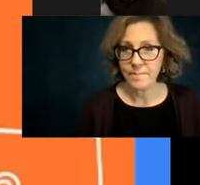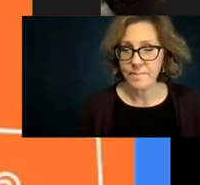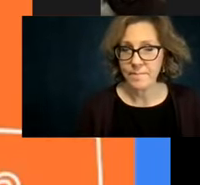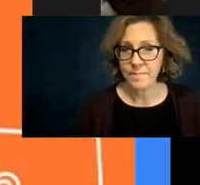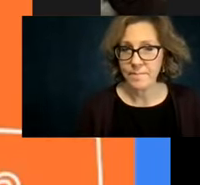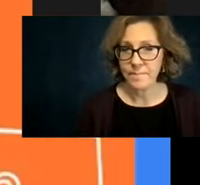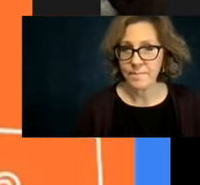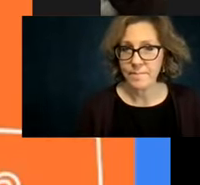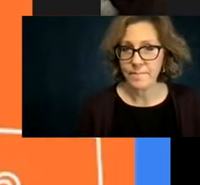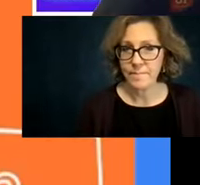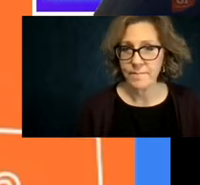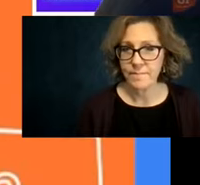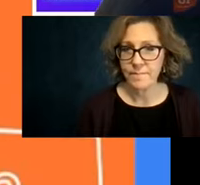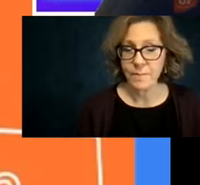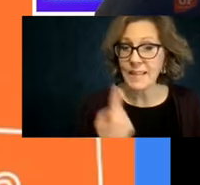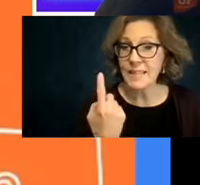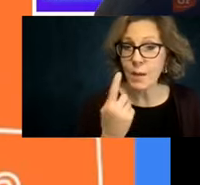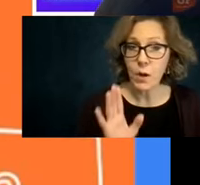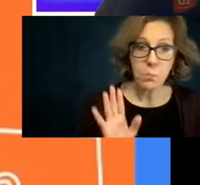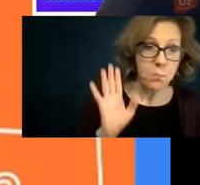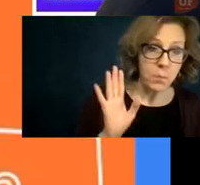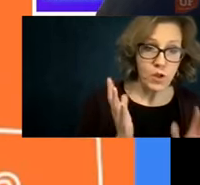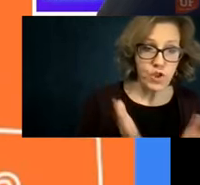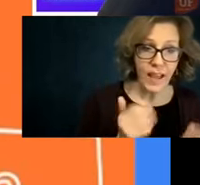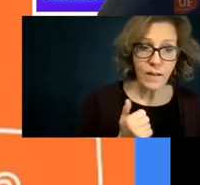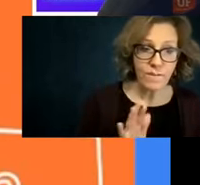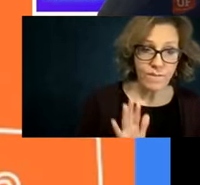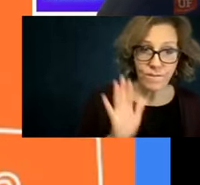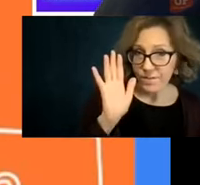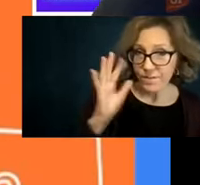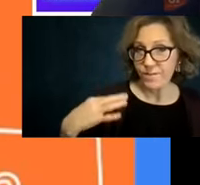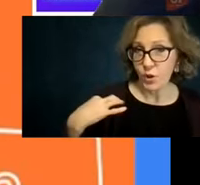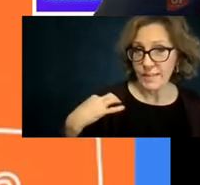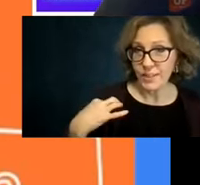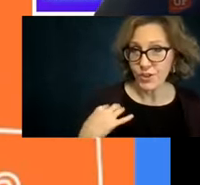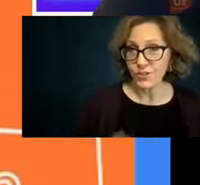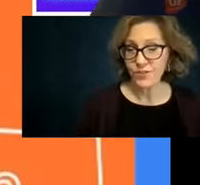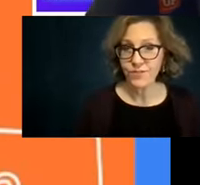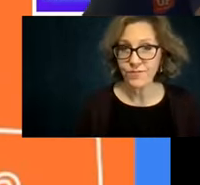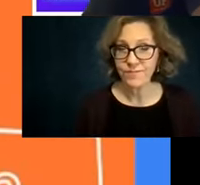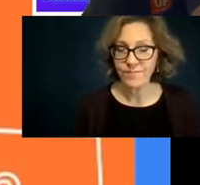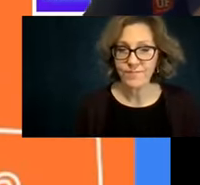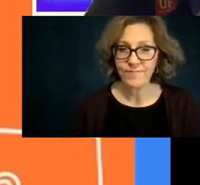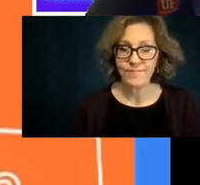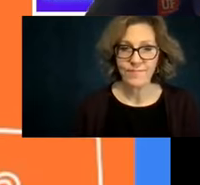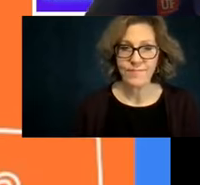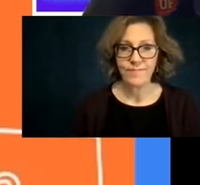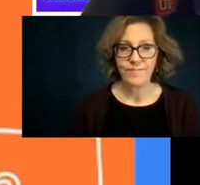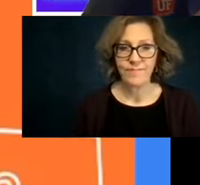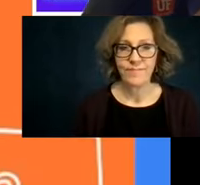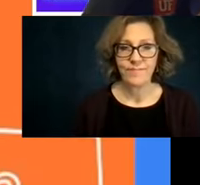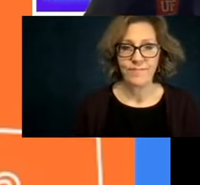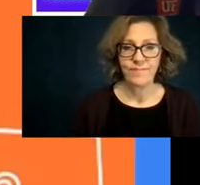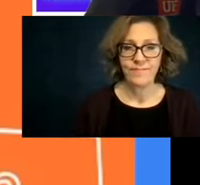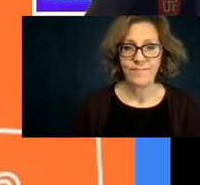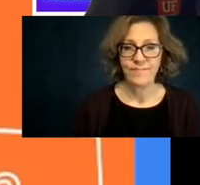So if we can get some hands up in the chat, we'll select somebody to work with us on this. Looks like we